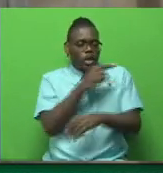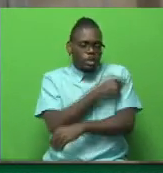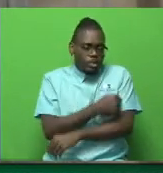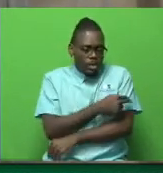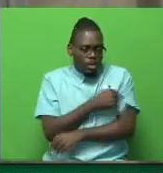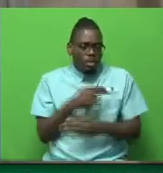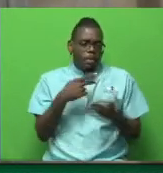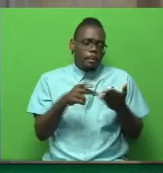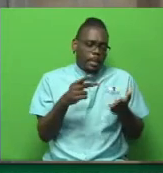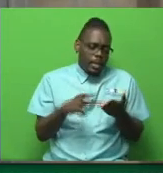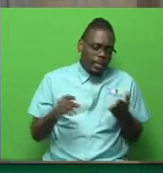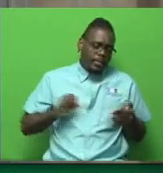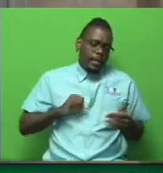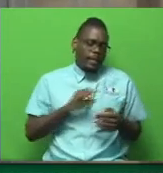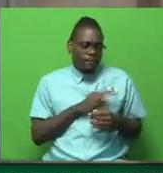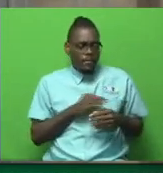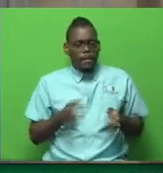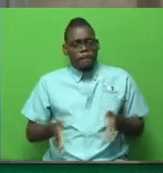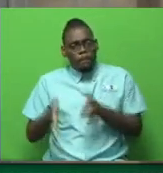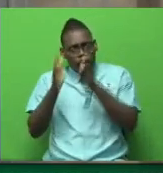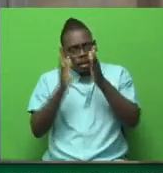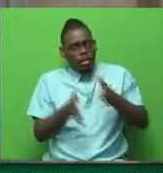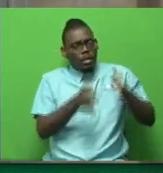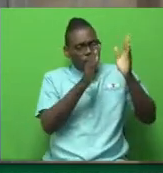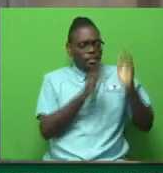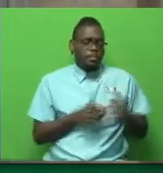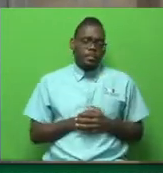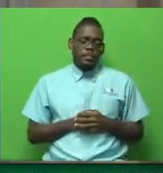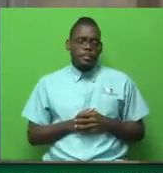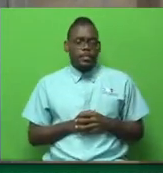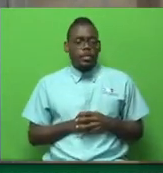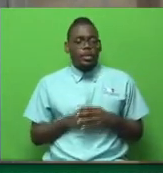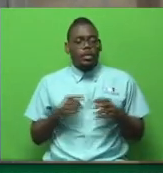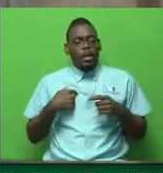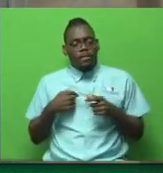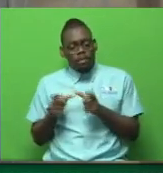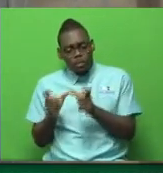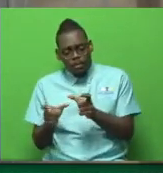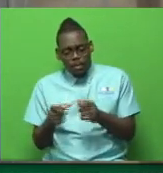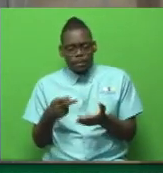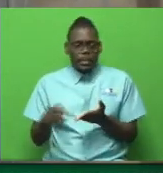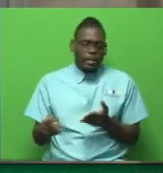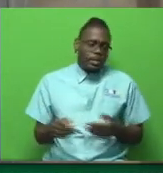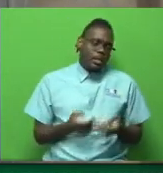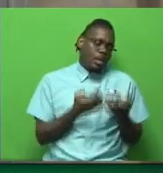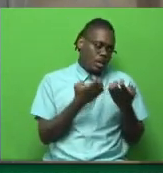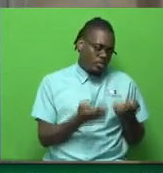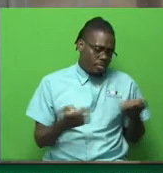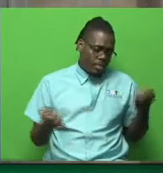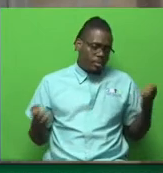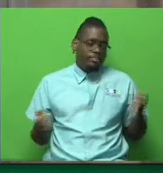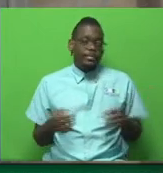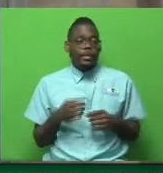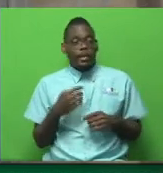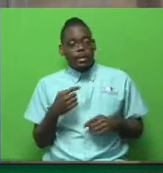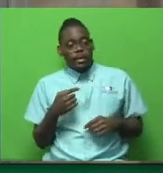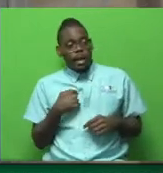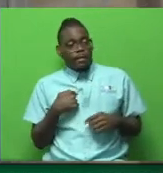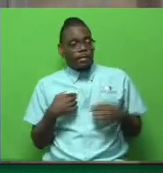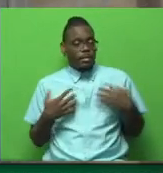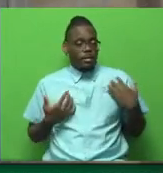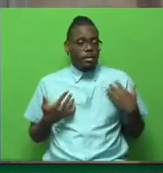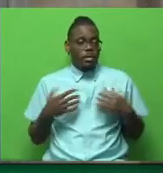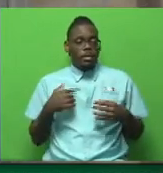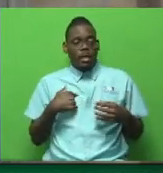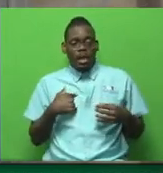buildings facilities paying for quarantine buying equipment and personal protective equipment I